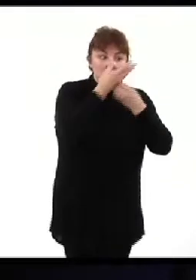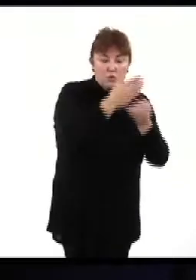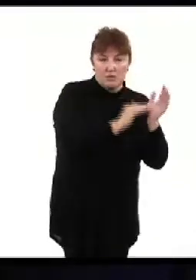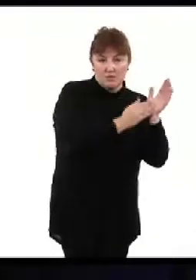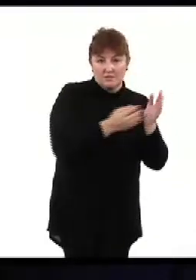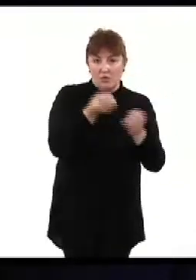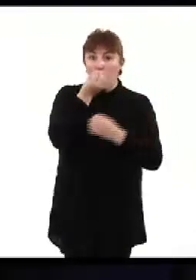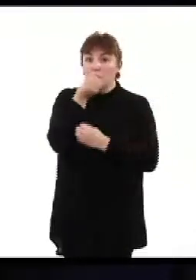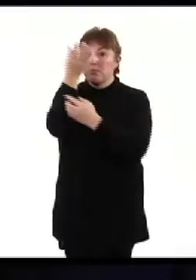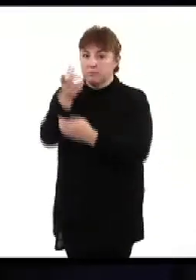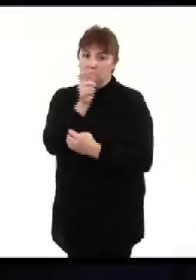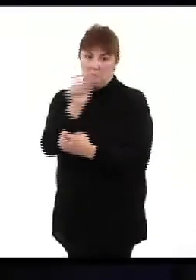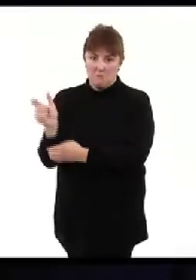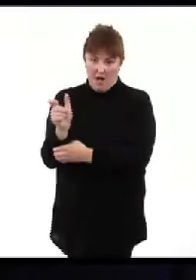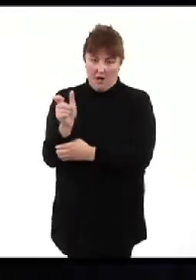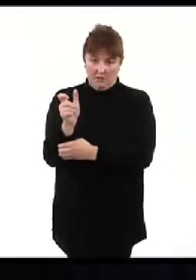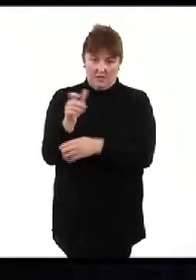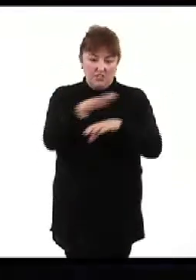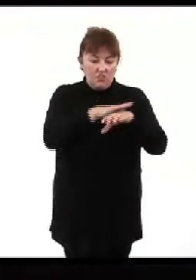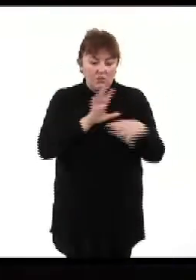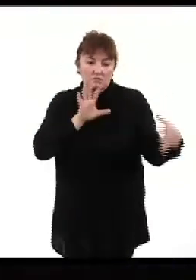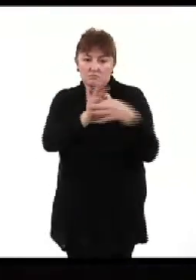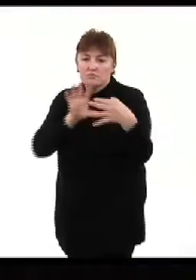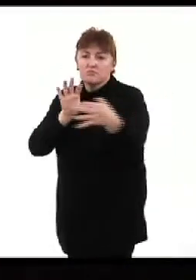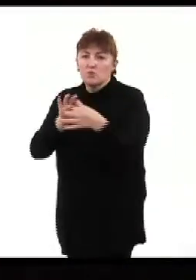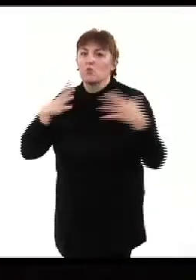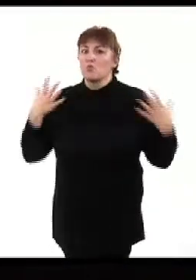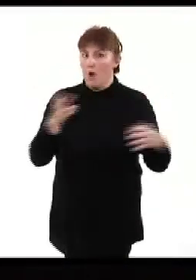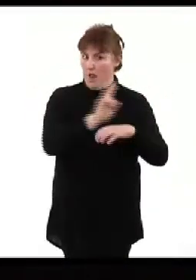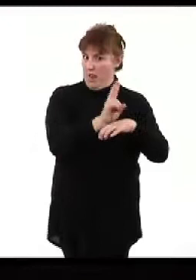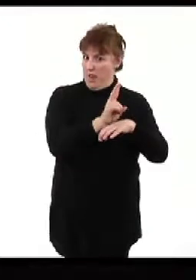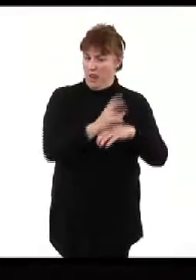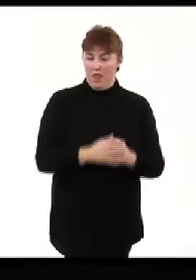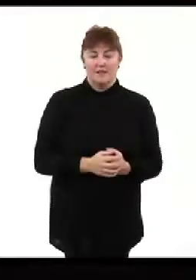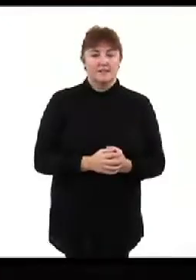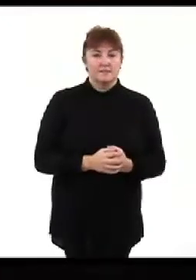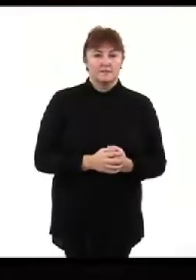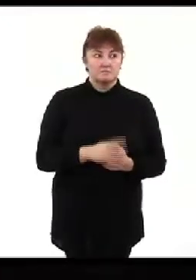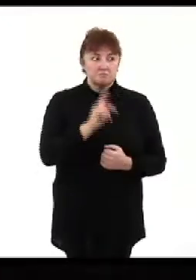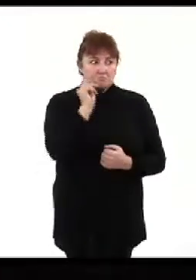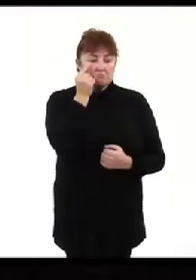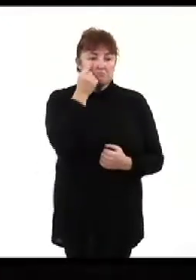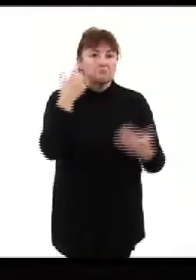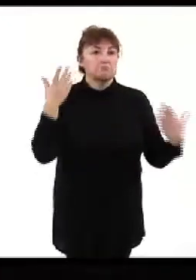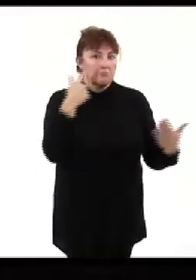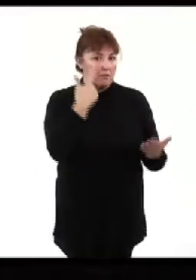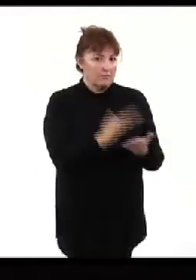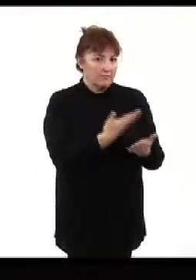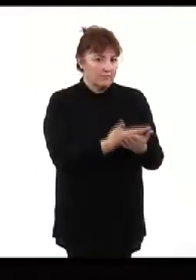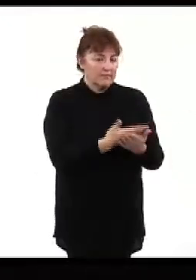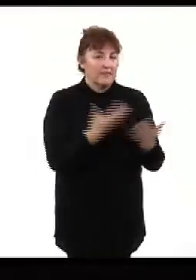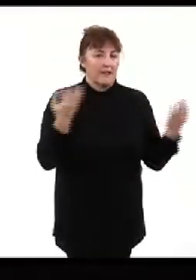for word production. Okay? So in this analysis, what we saw was, we'll focus